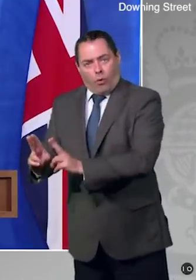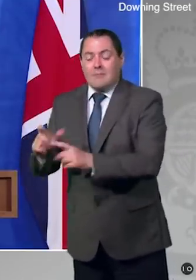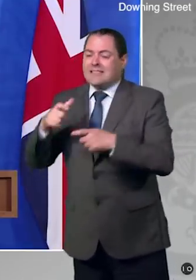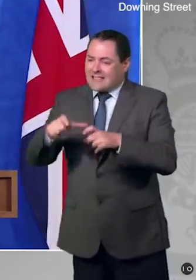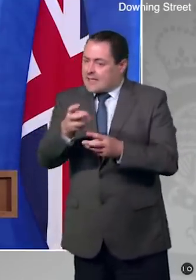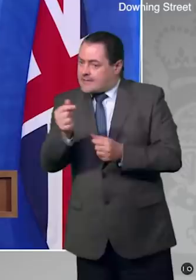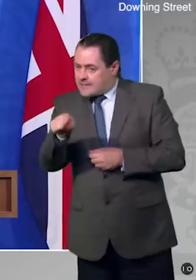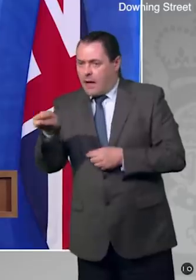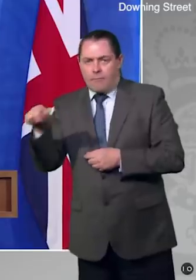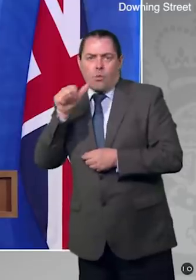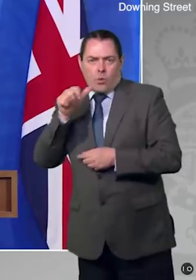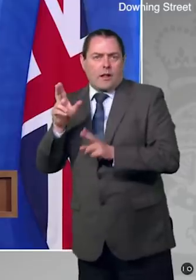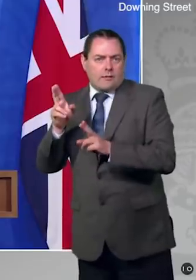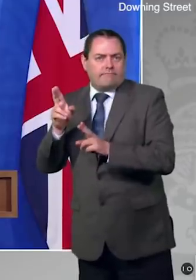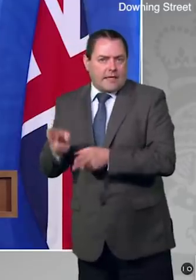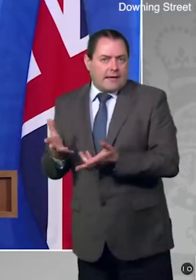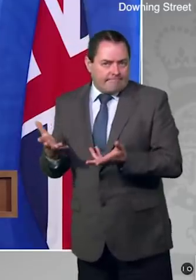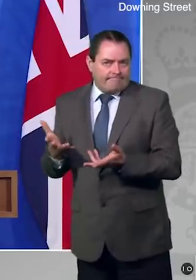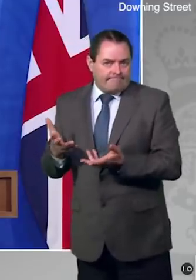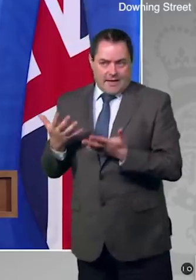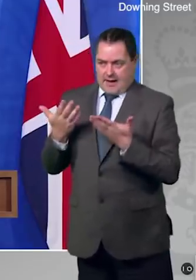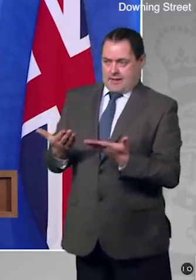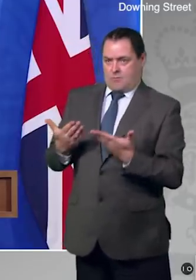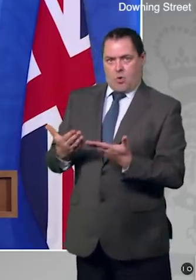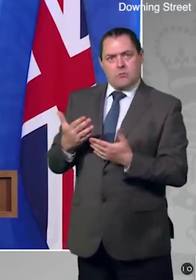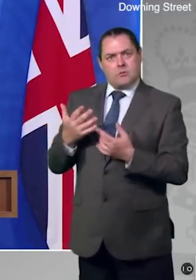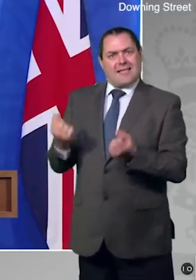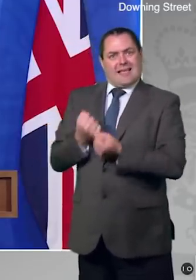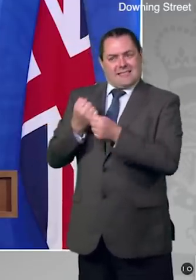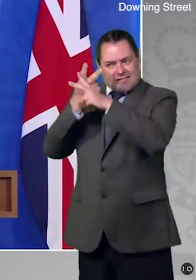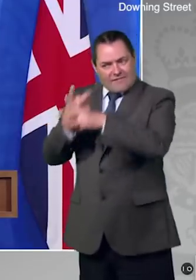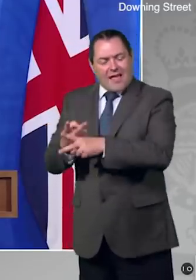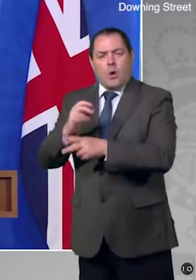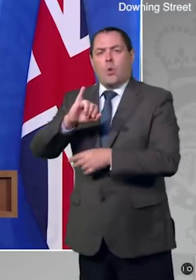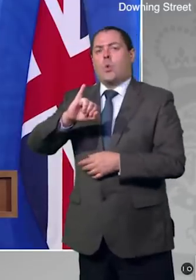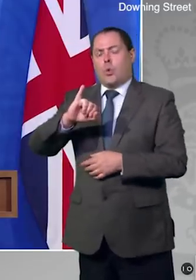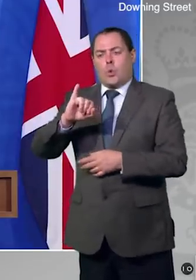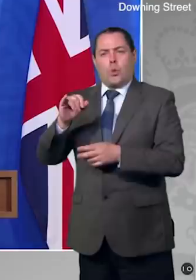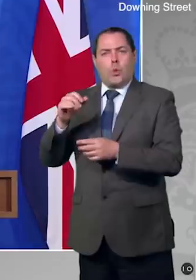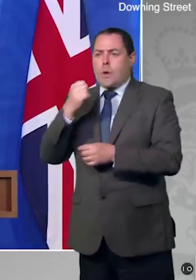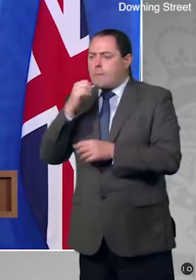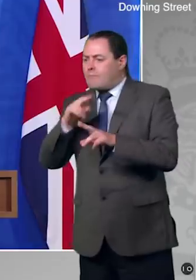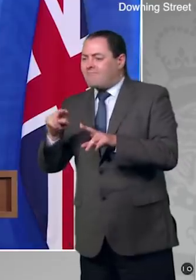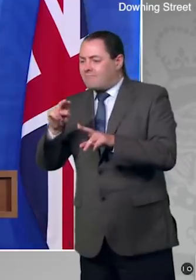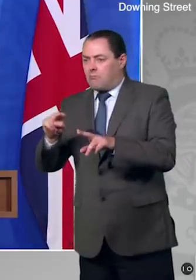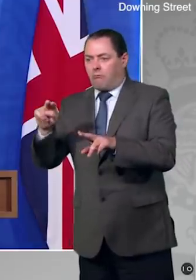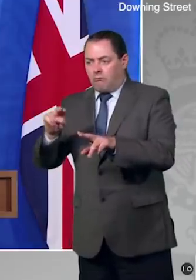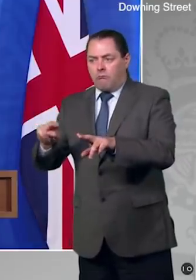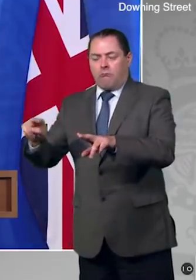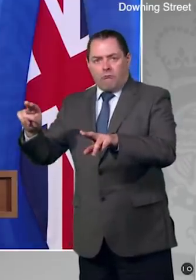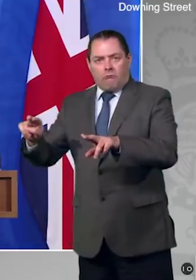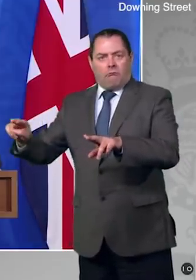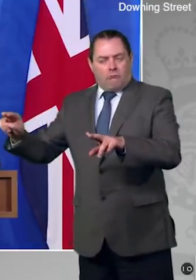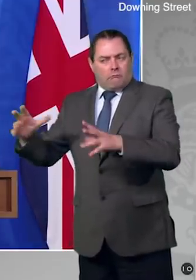rising. And so we've obviously faced a very difficult choice. We can simply keep going with all of